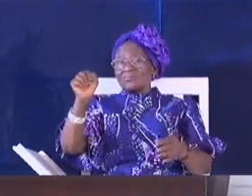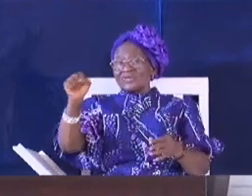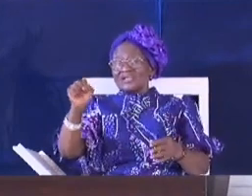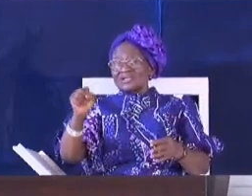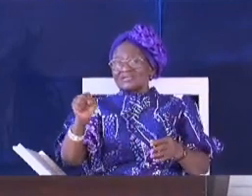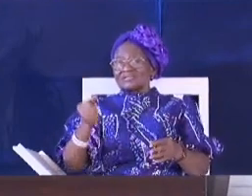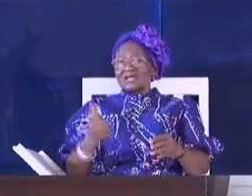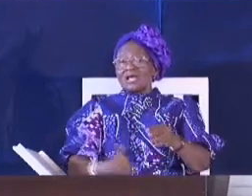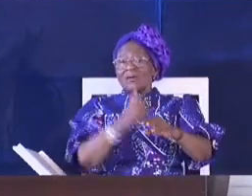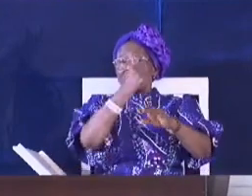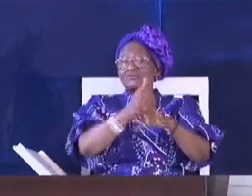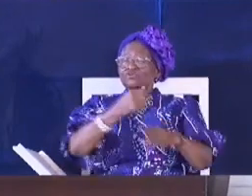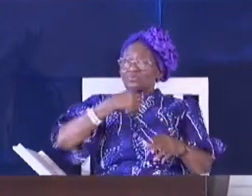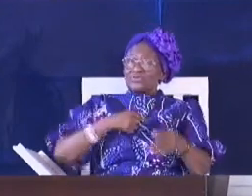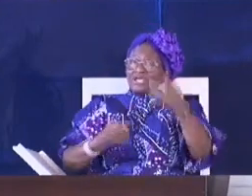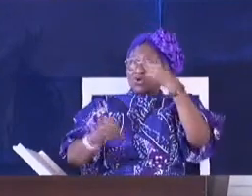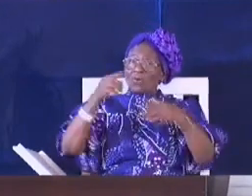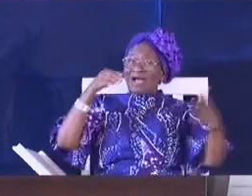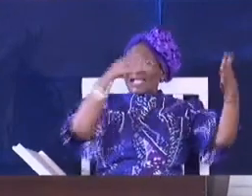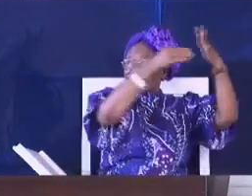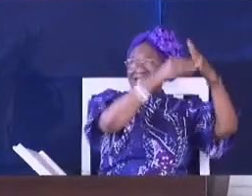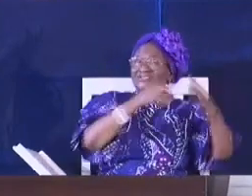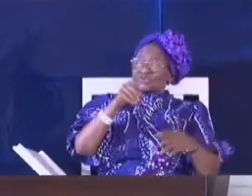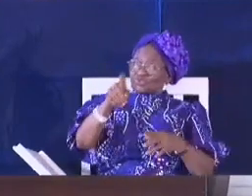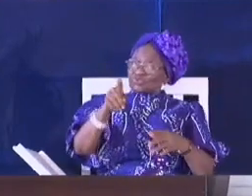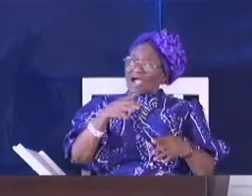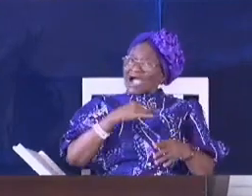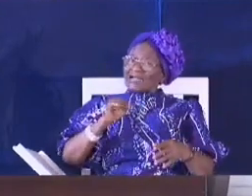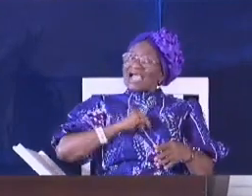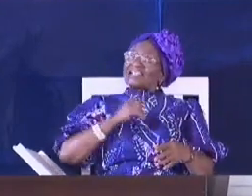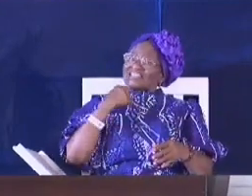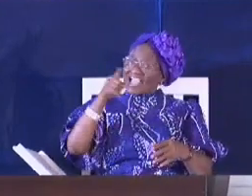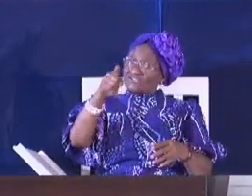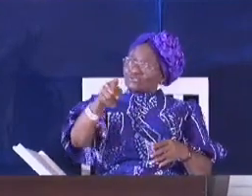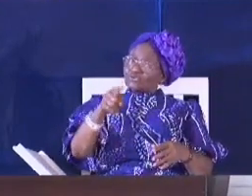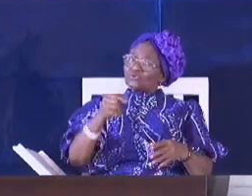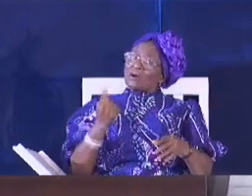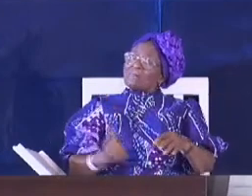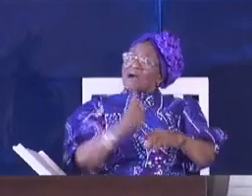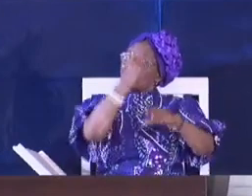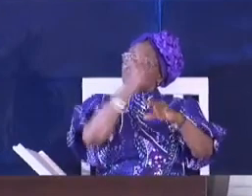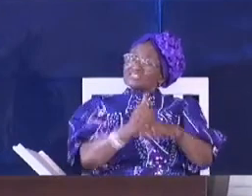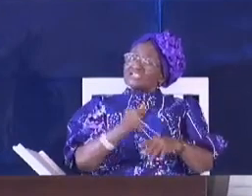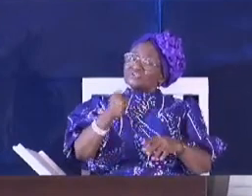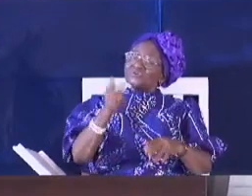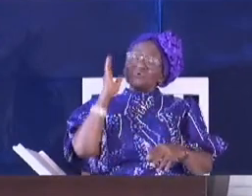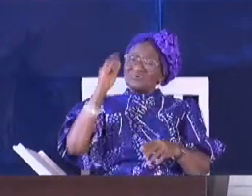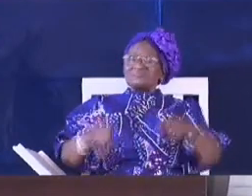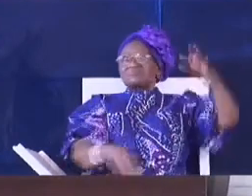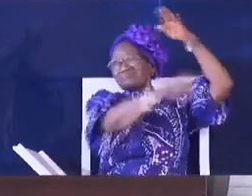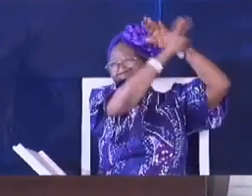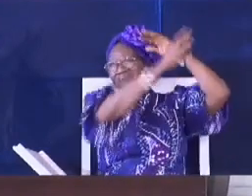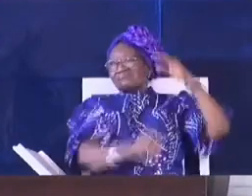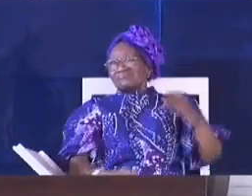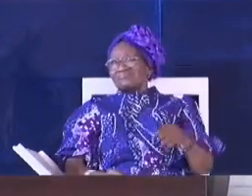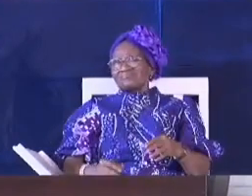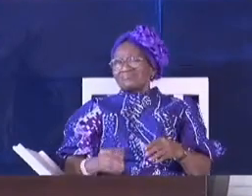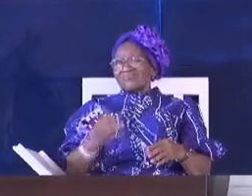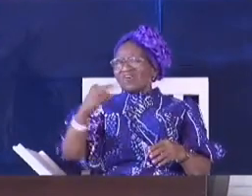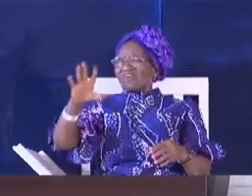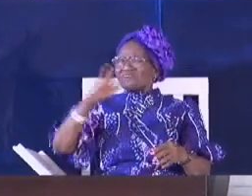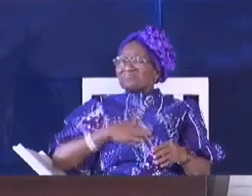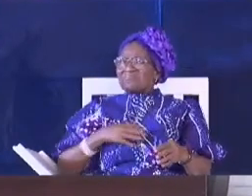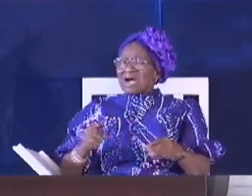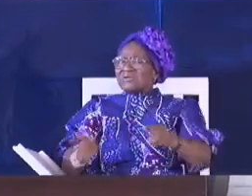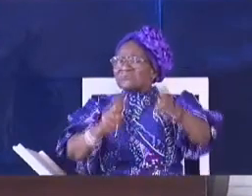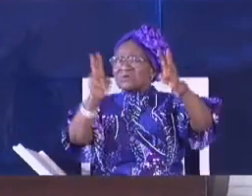Mountain, I'm coming against you and I'm telling you, mountains, you will get out of my way and get